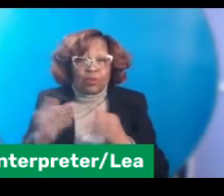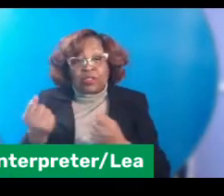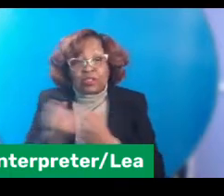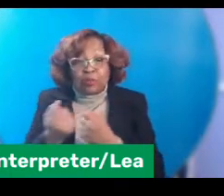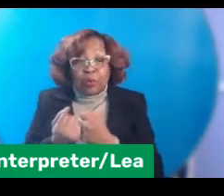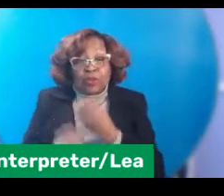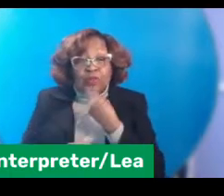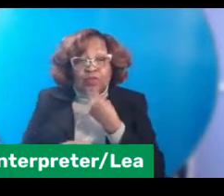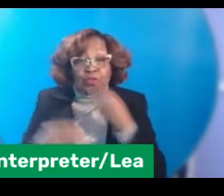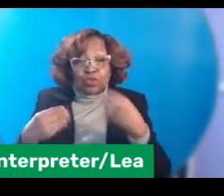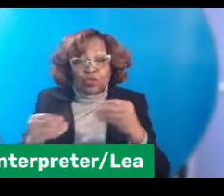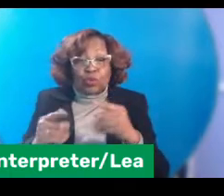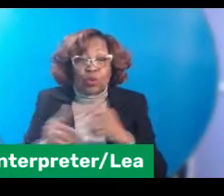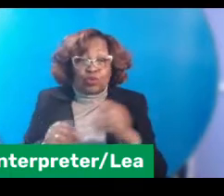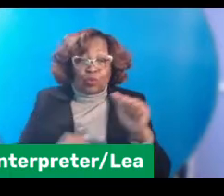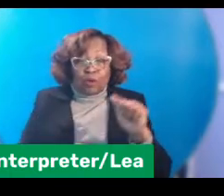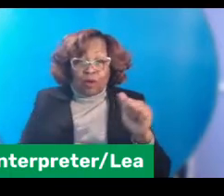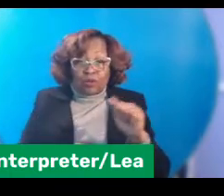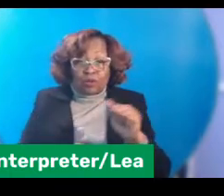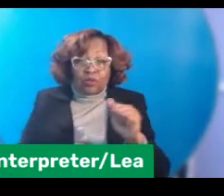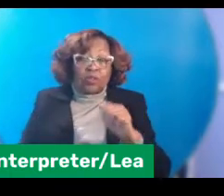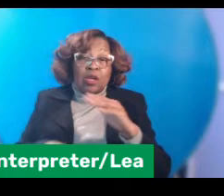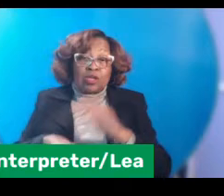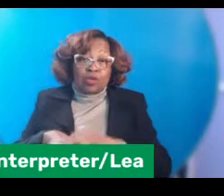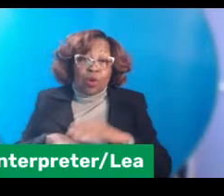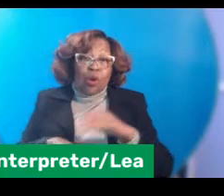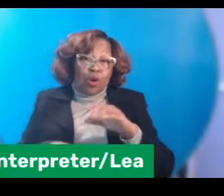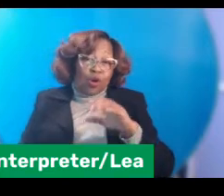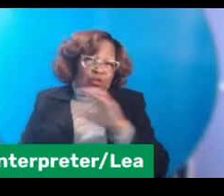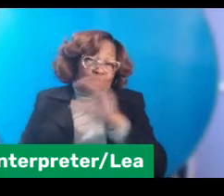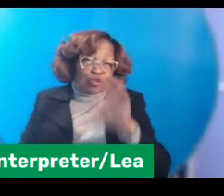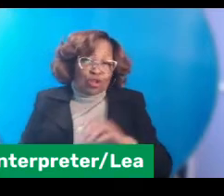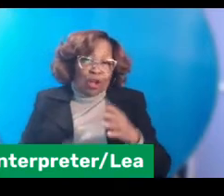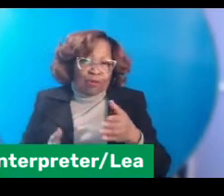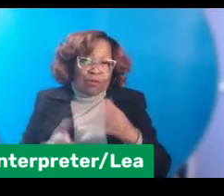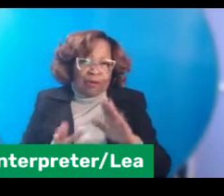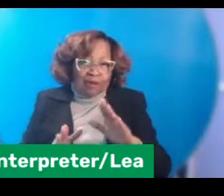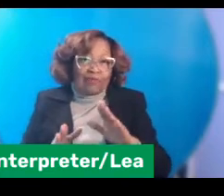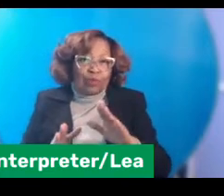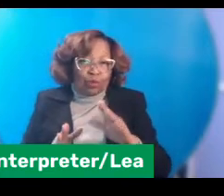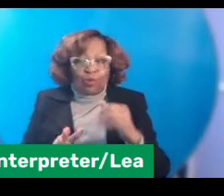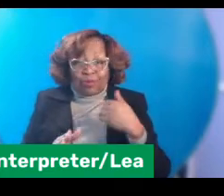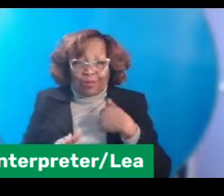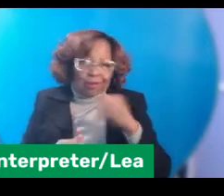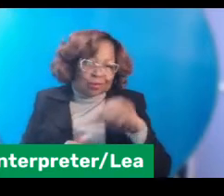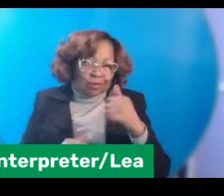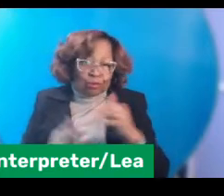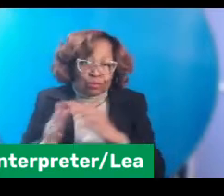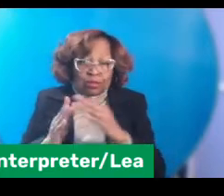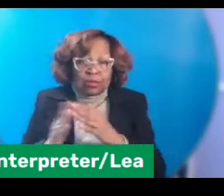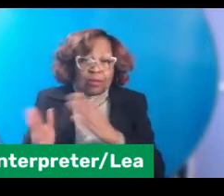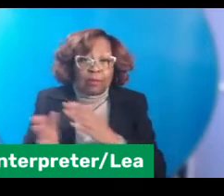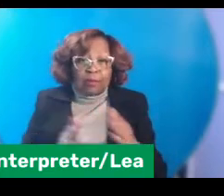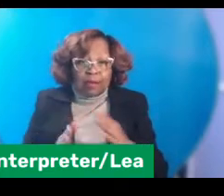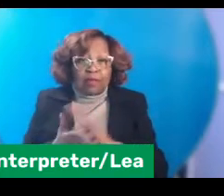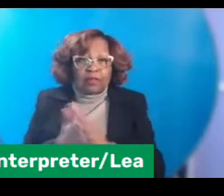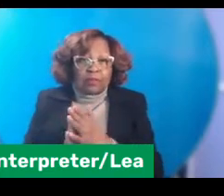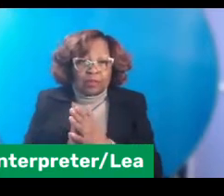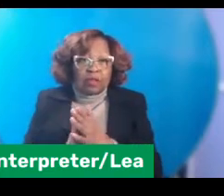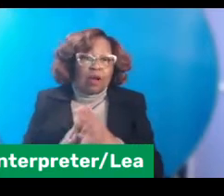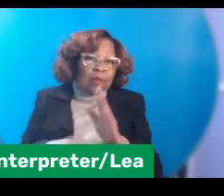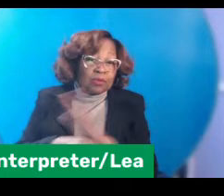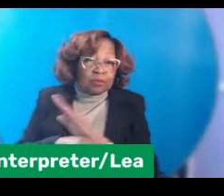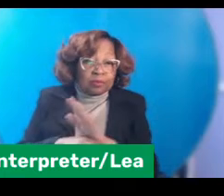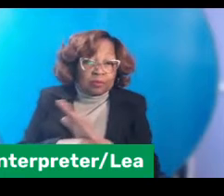grocery store to Austin. So right on the Chicago Ave corridor, which has other city plans of being a Soul City and